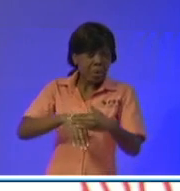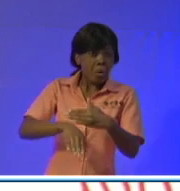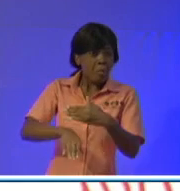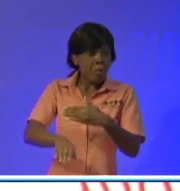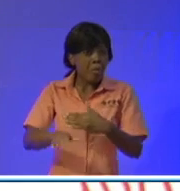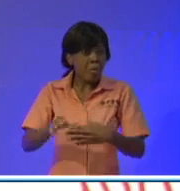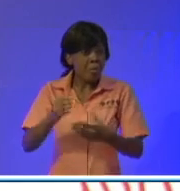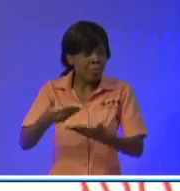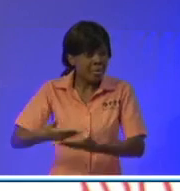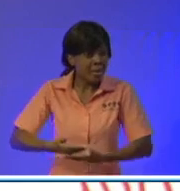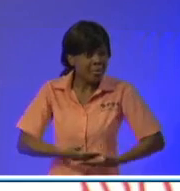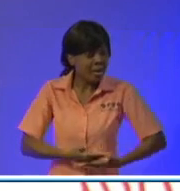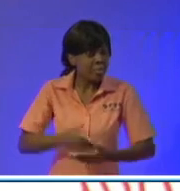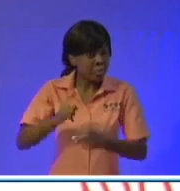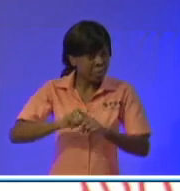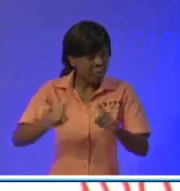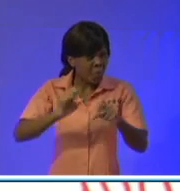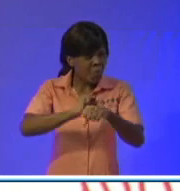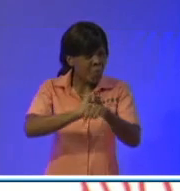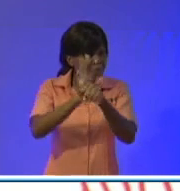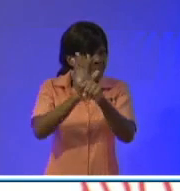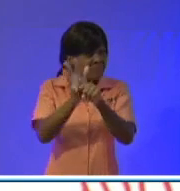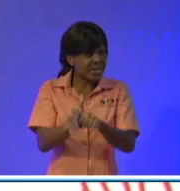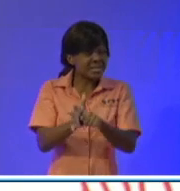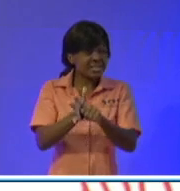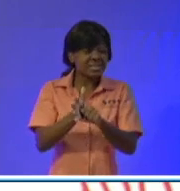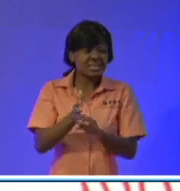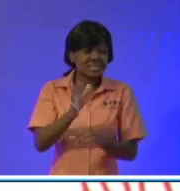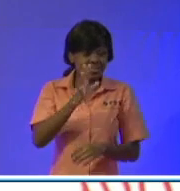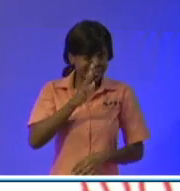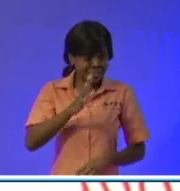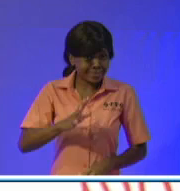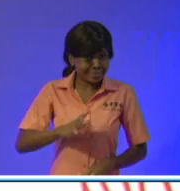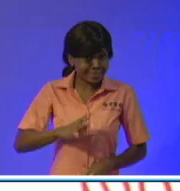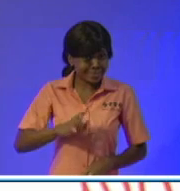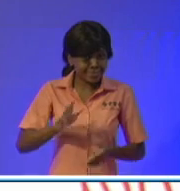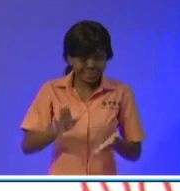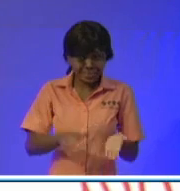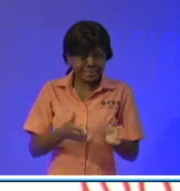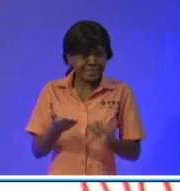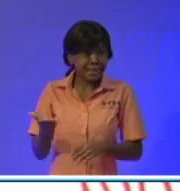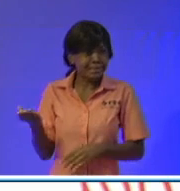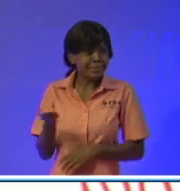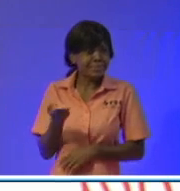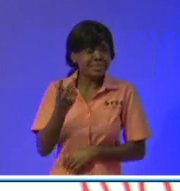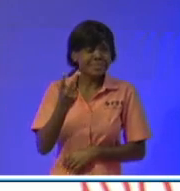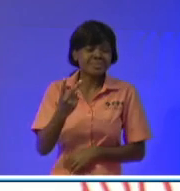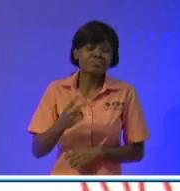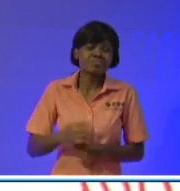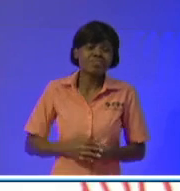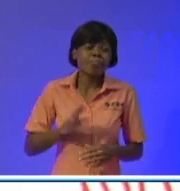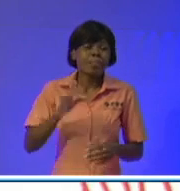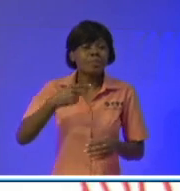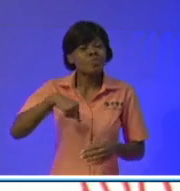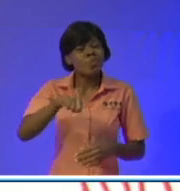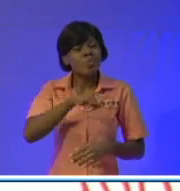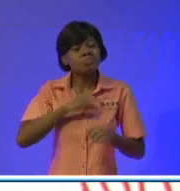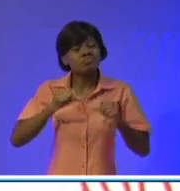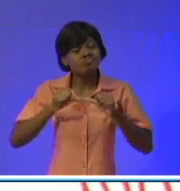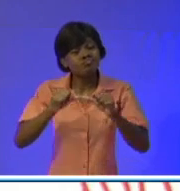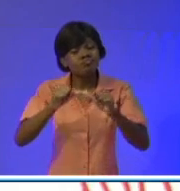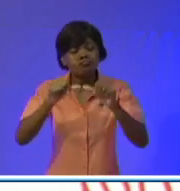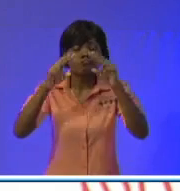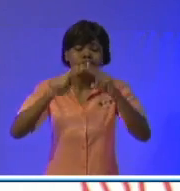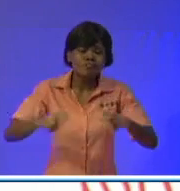be able to share quite yet. These are clinical issues, and we are still investigating. But this means that for this